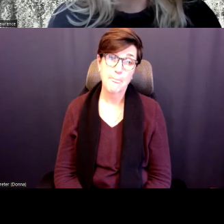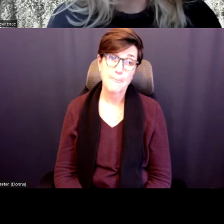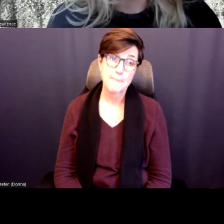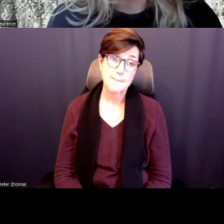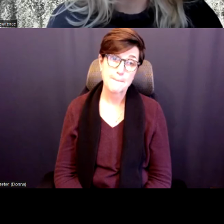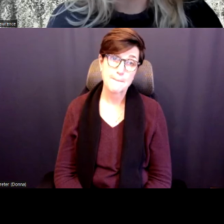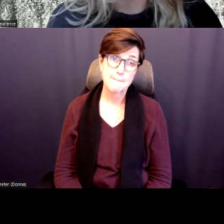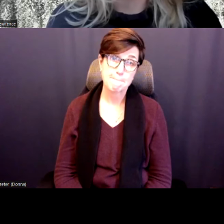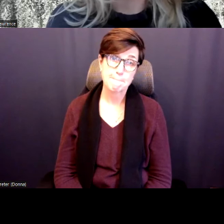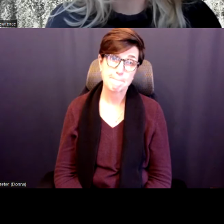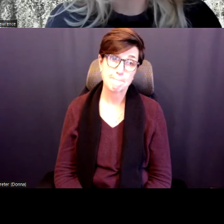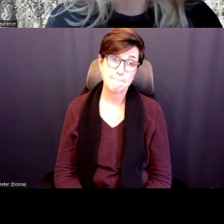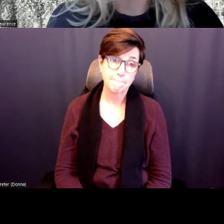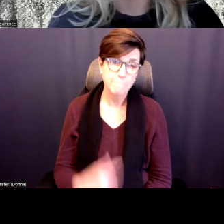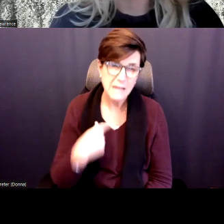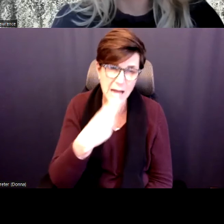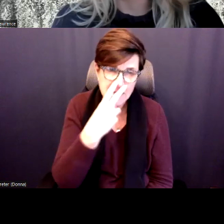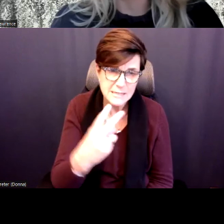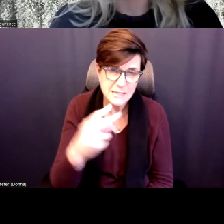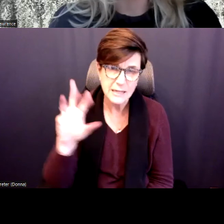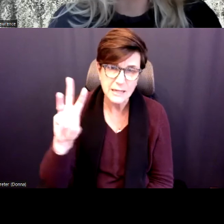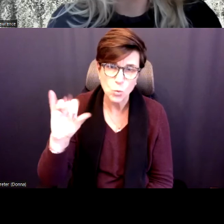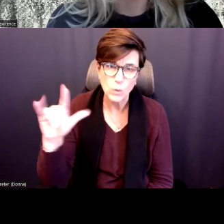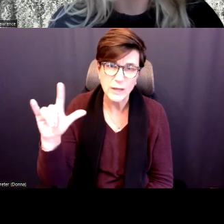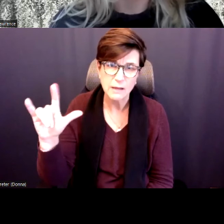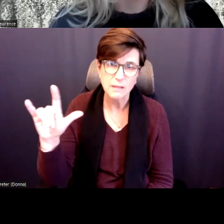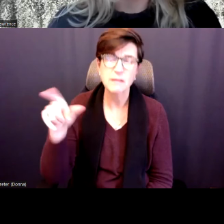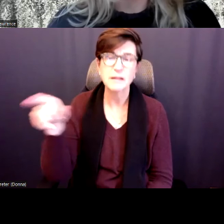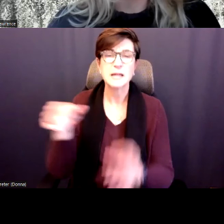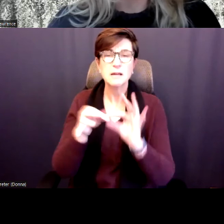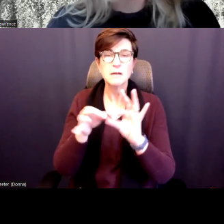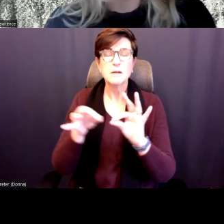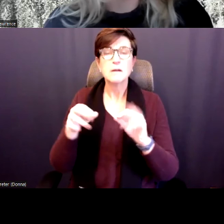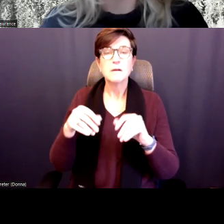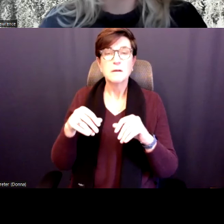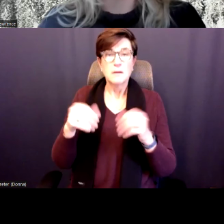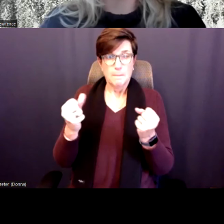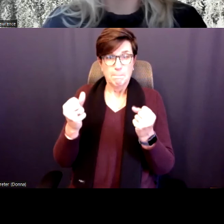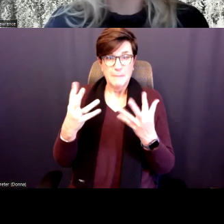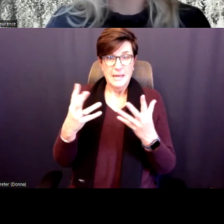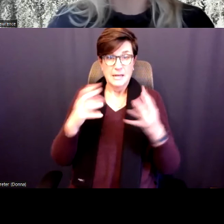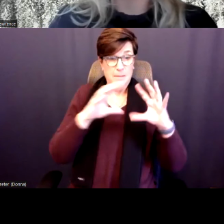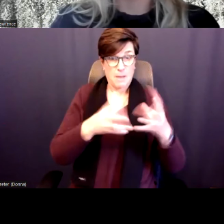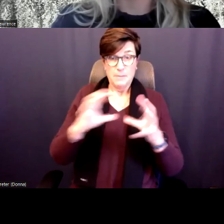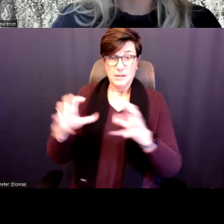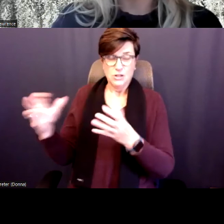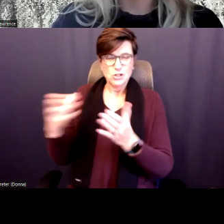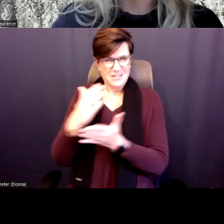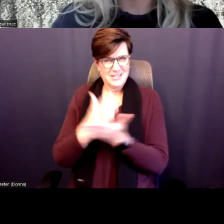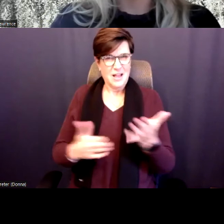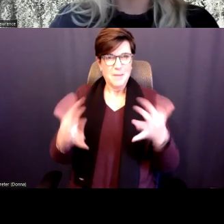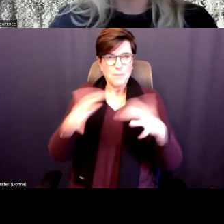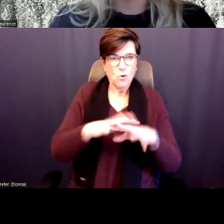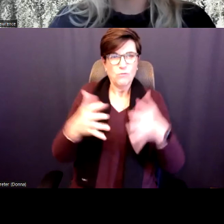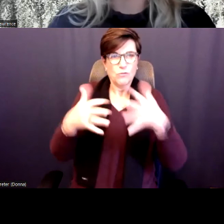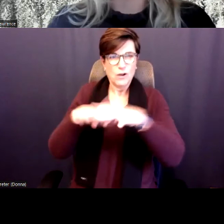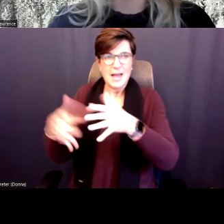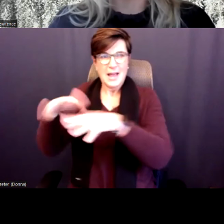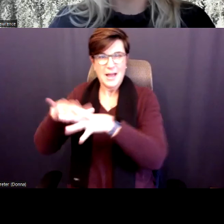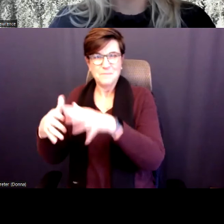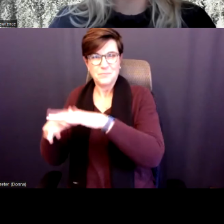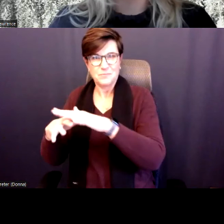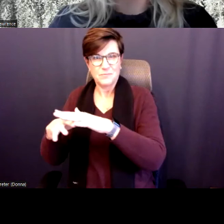Will mentioning that in the chat that many of these populations overlap, so I suggest intersectionality be addressed in the